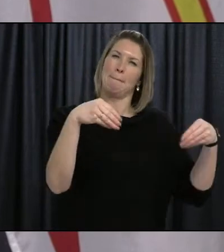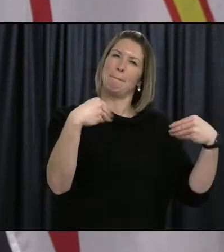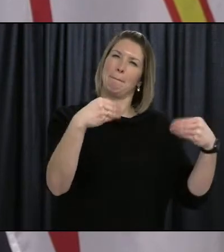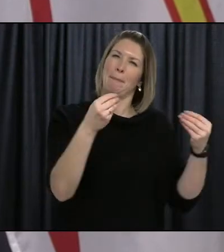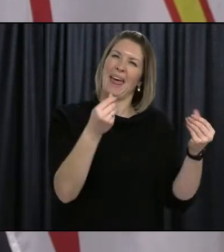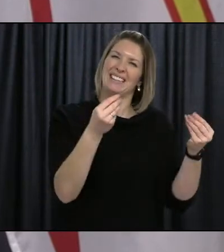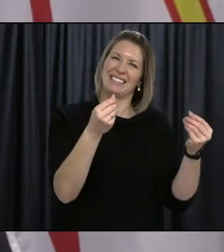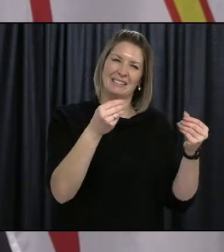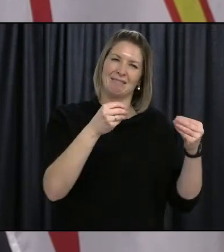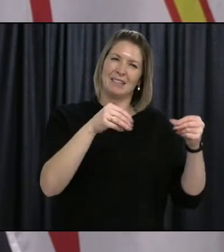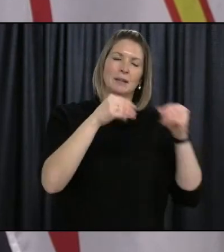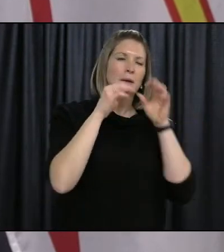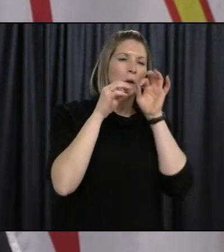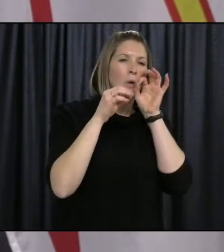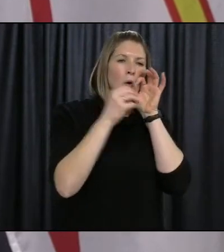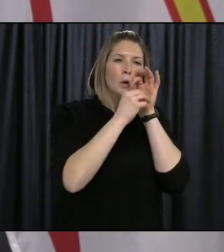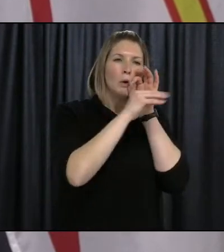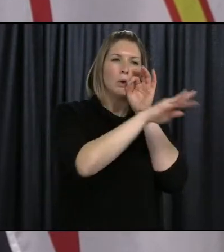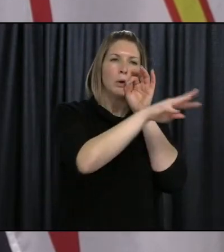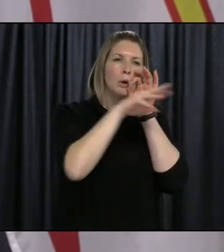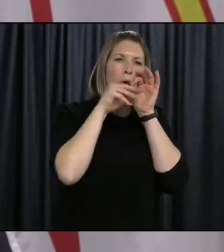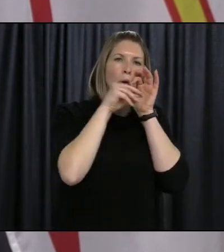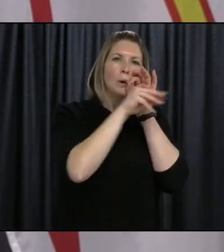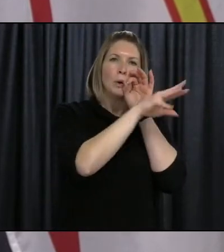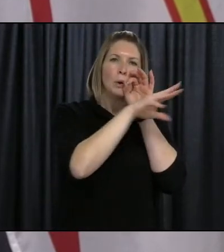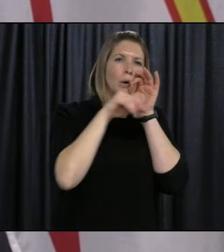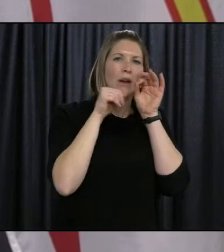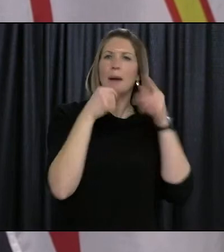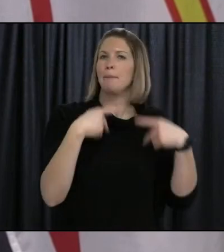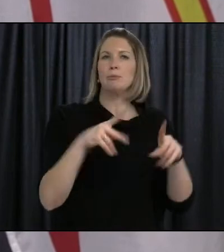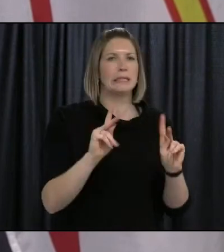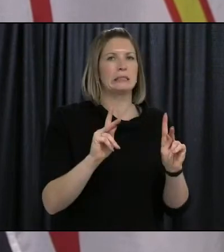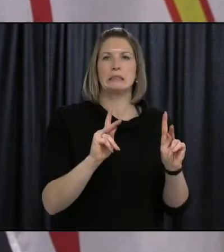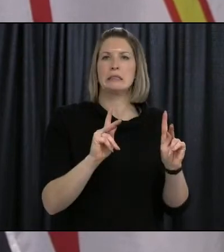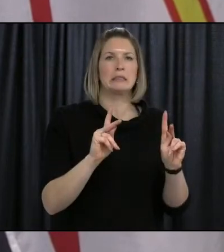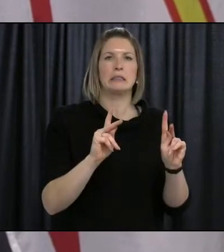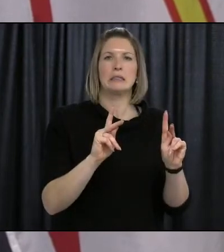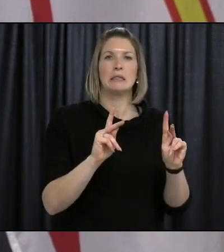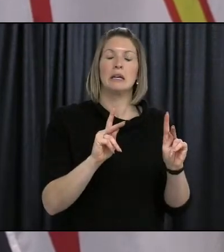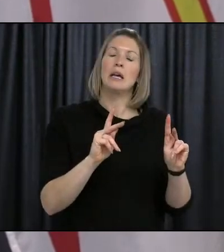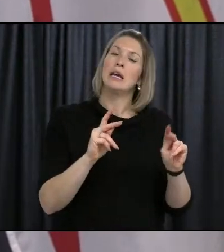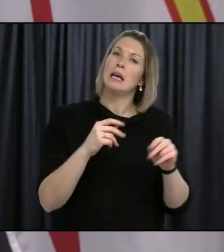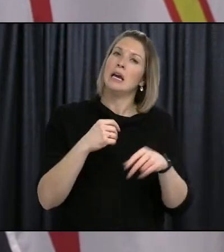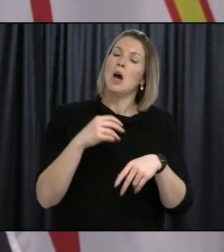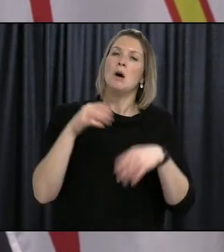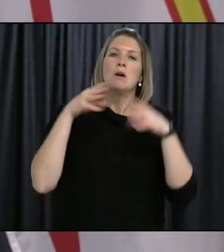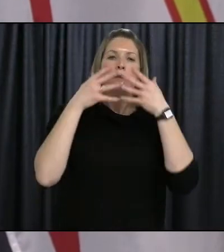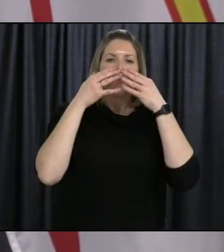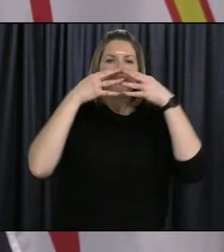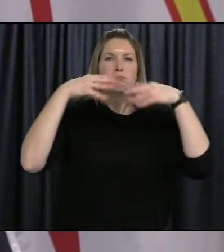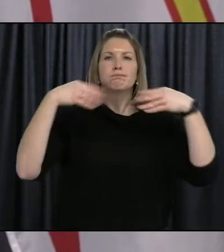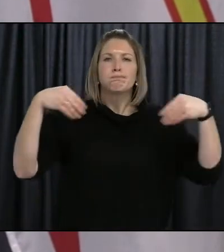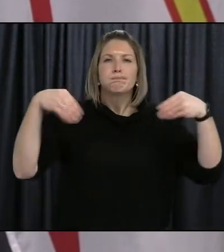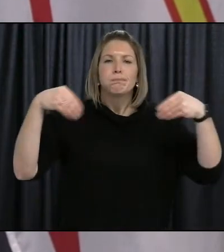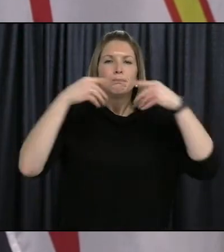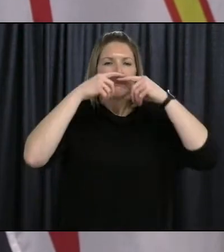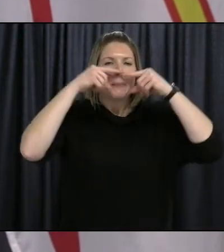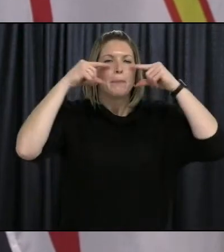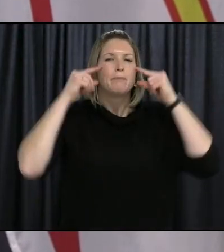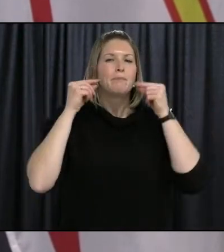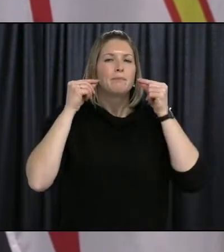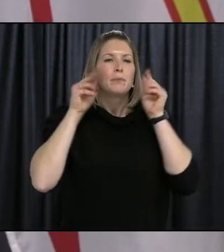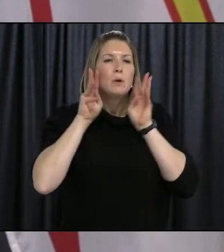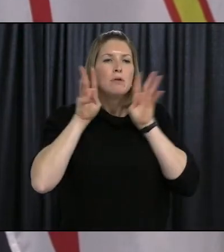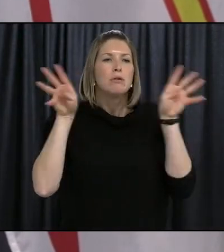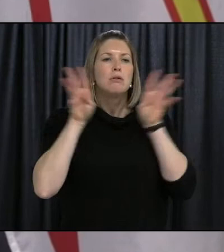in these masks can let particles through. It should be large enough to feel comfortable and small enough to ensure that there are no gaps. If you find a mask